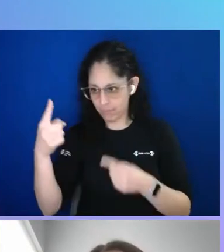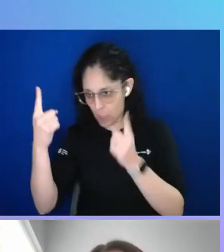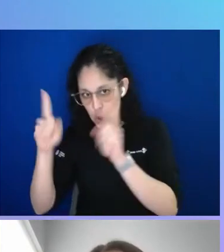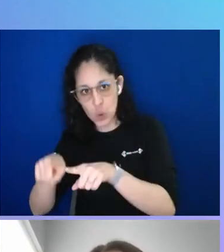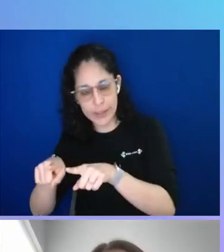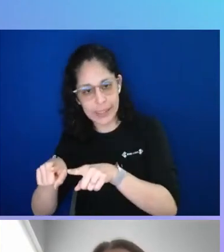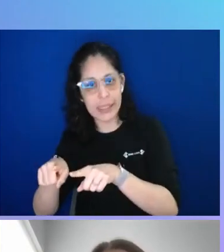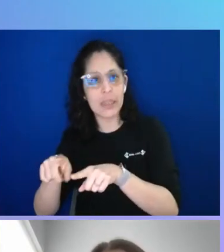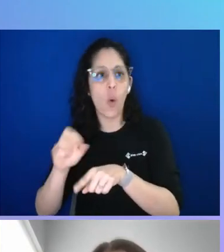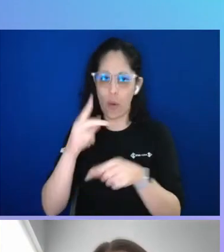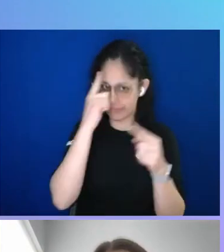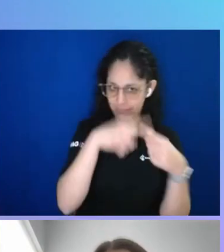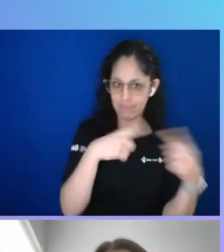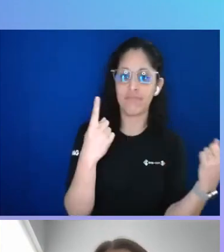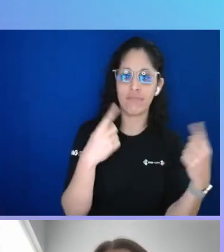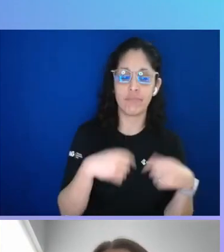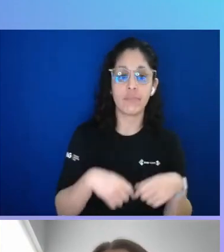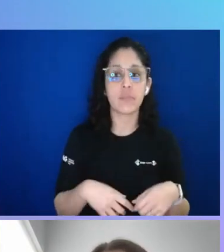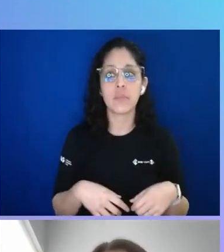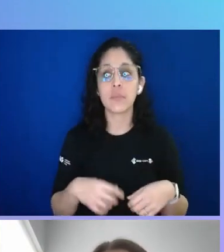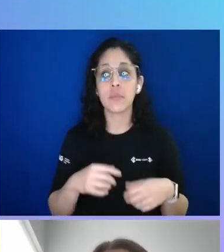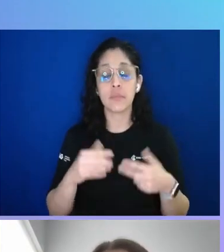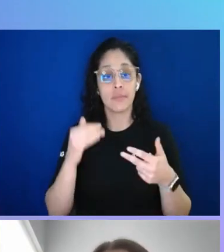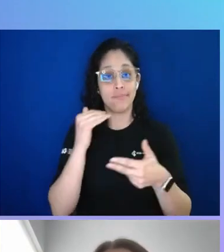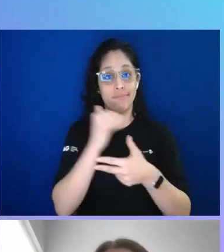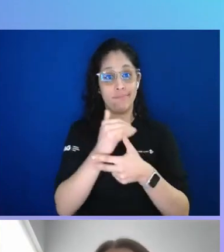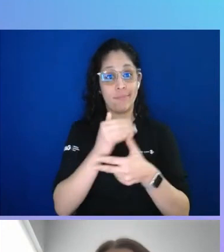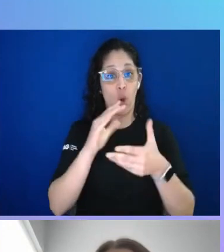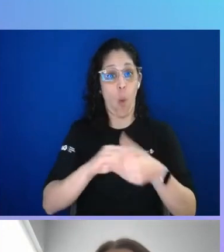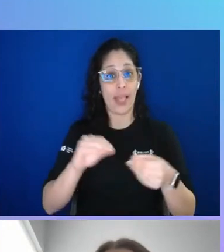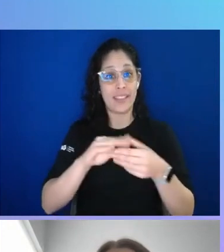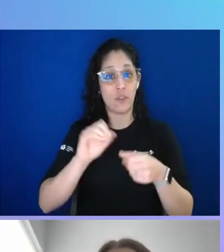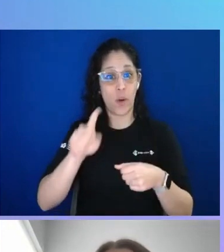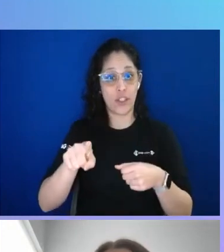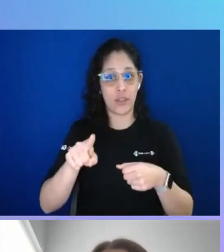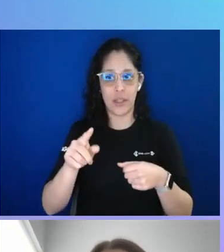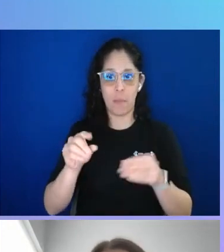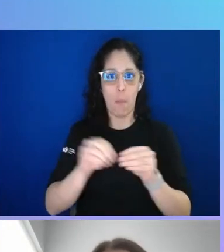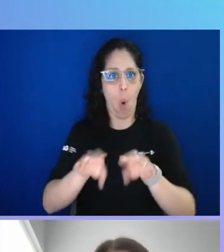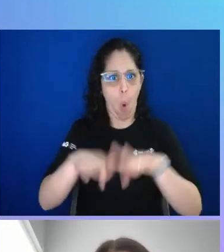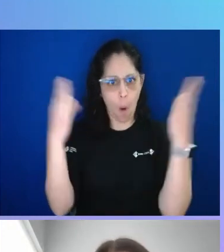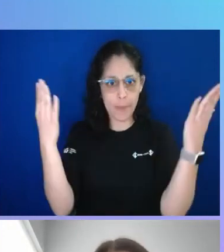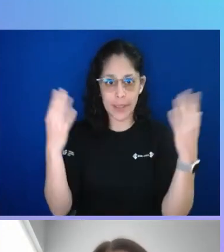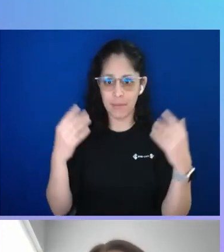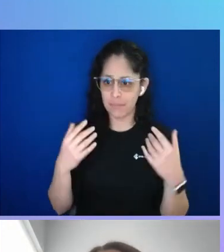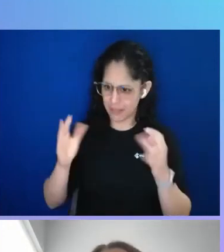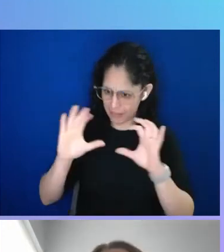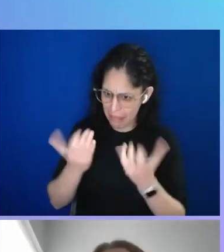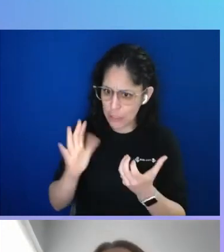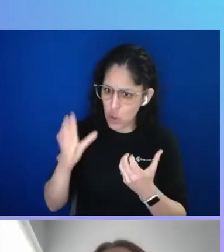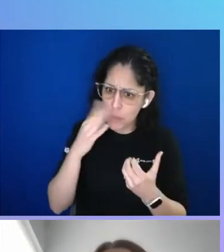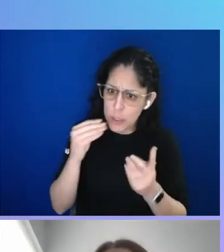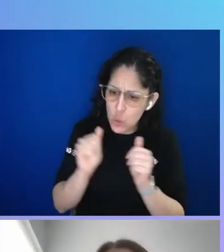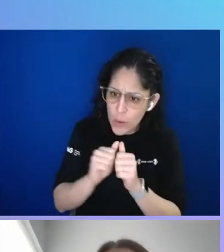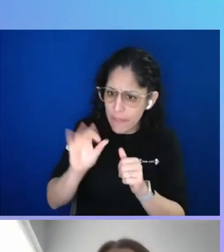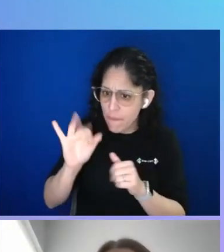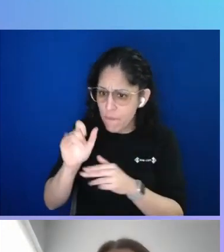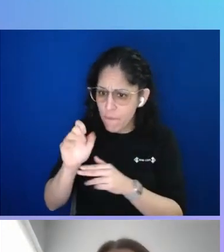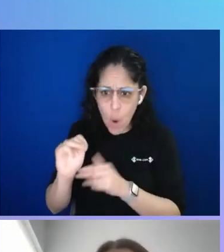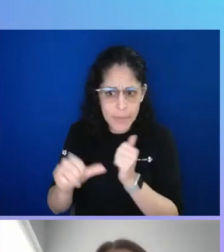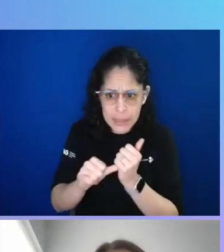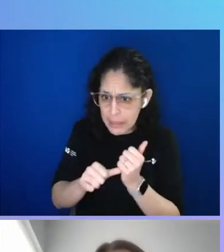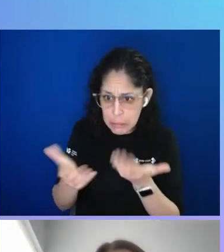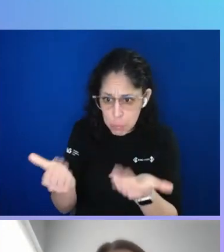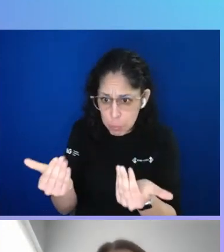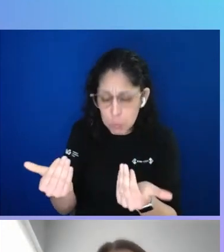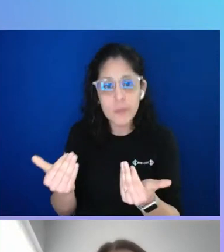also started with a qualitative question. So open-ended, like during class, how was your experience with Form Assist? To see if they would naturally bring this